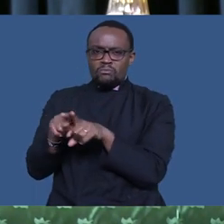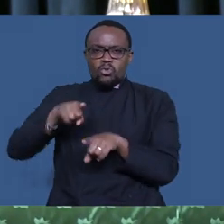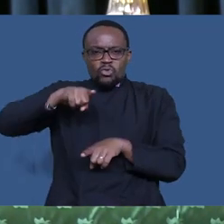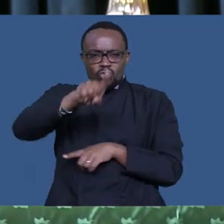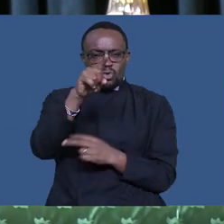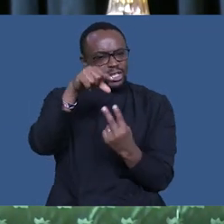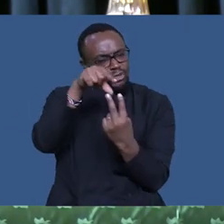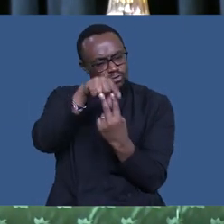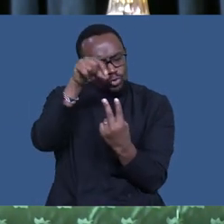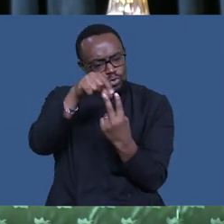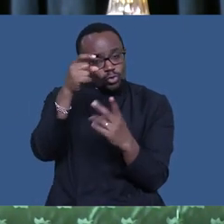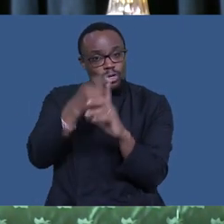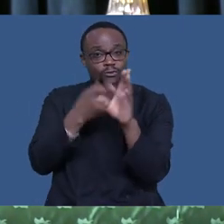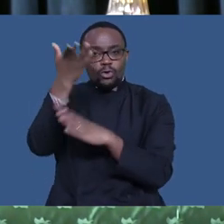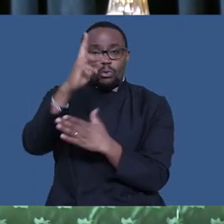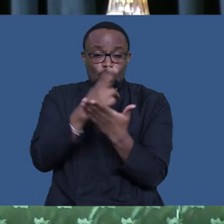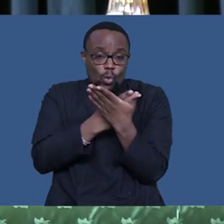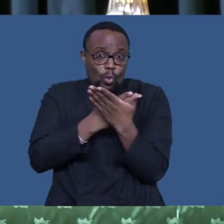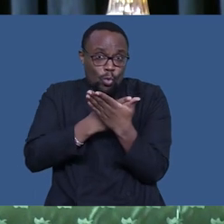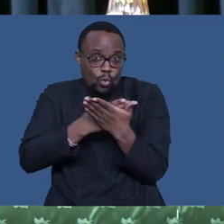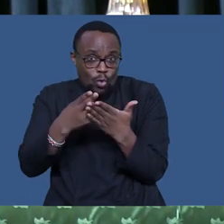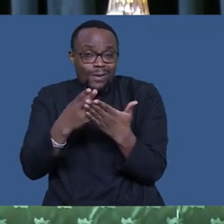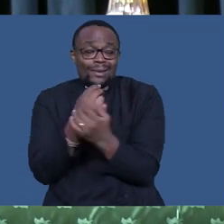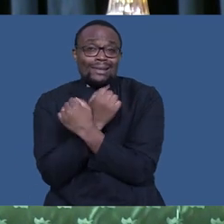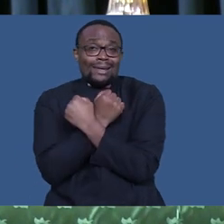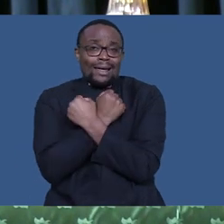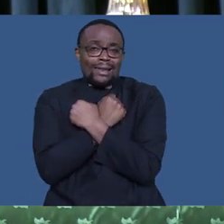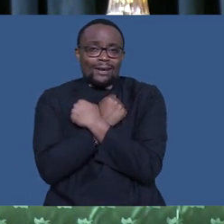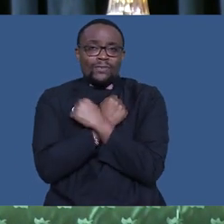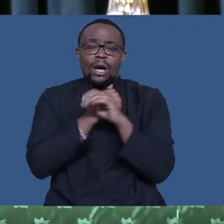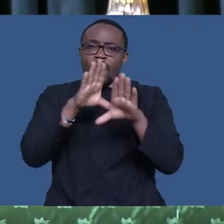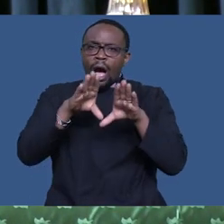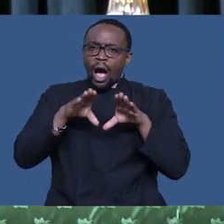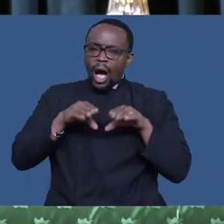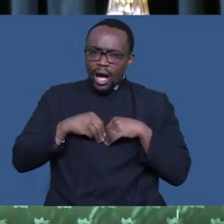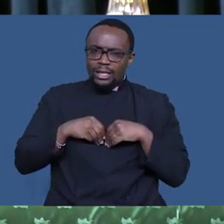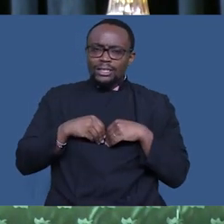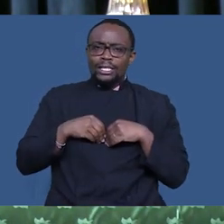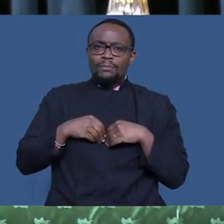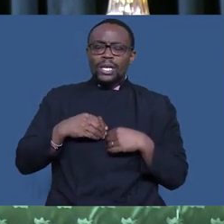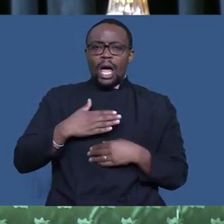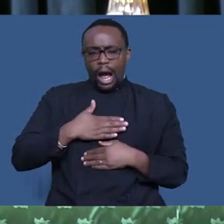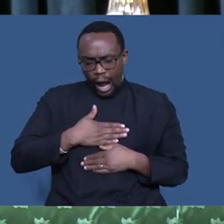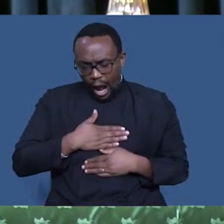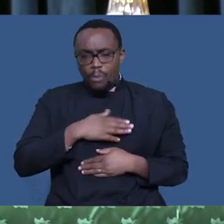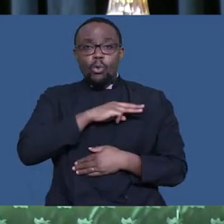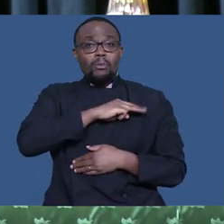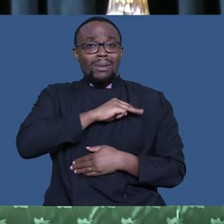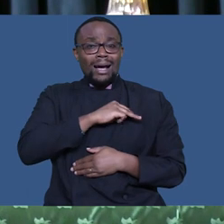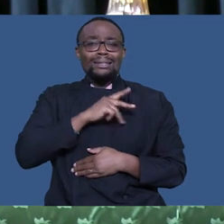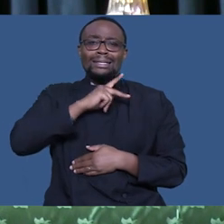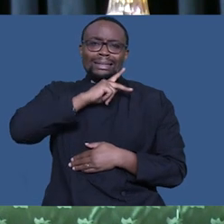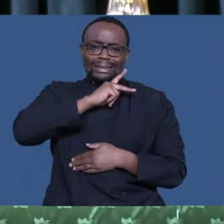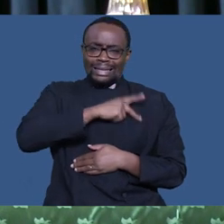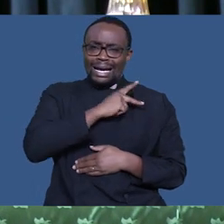God, holy and beloved, put on tender mercies, kindness,